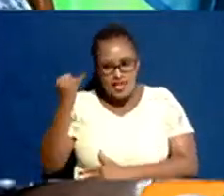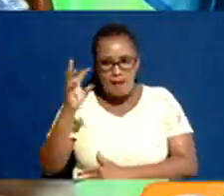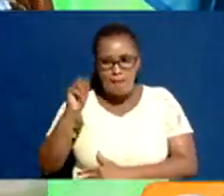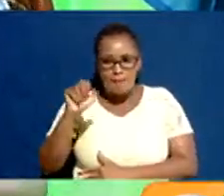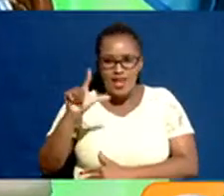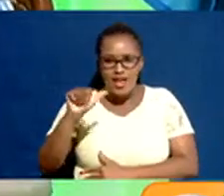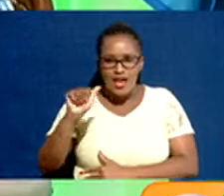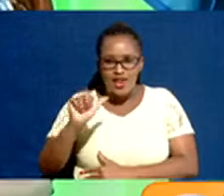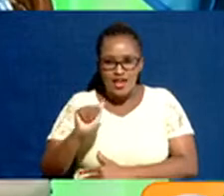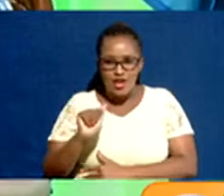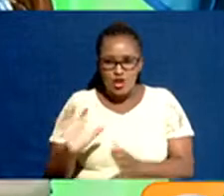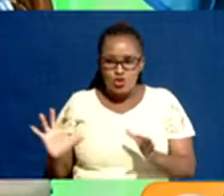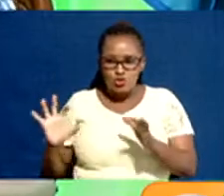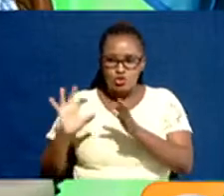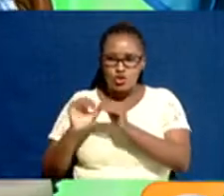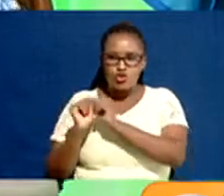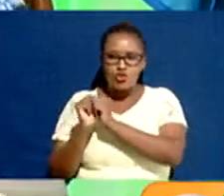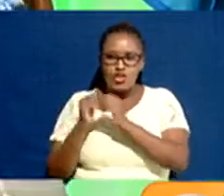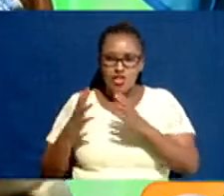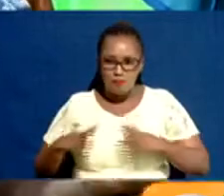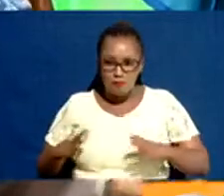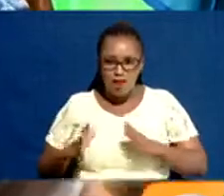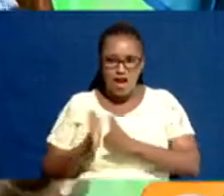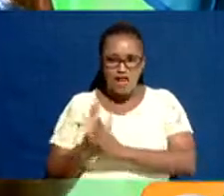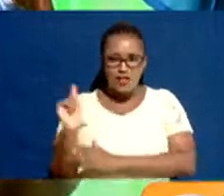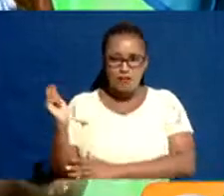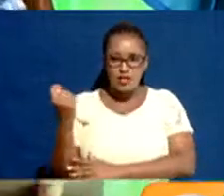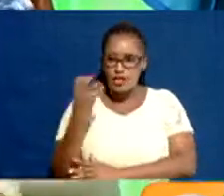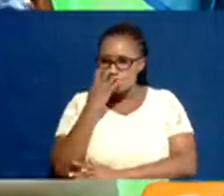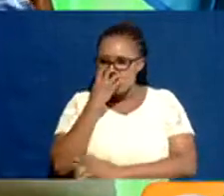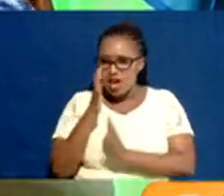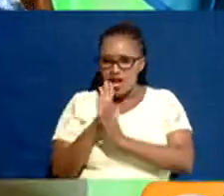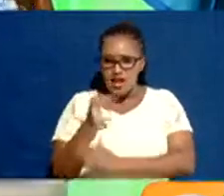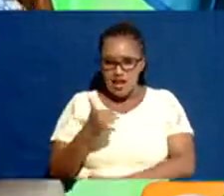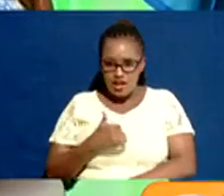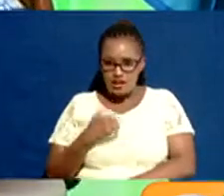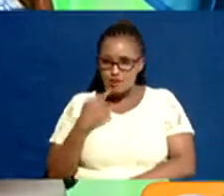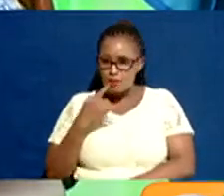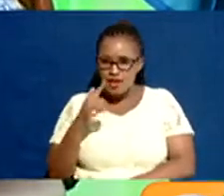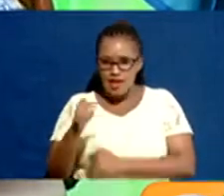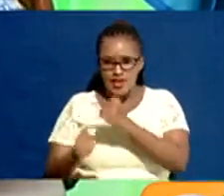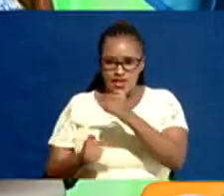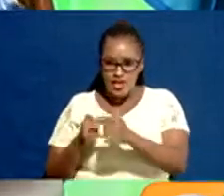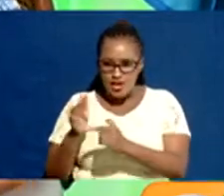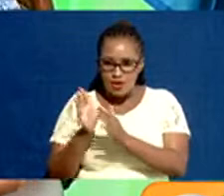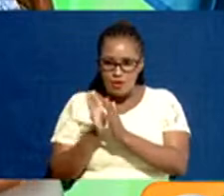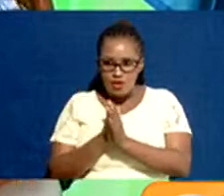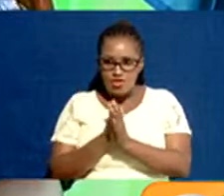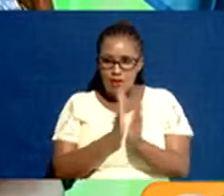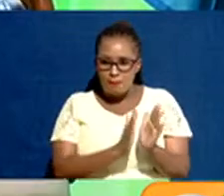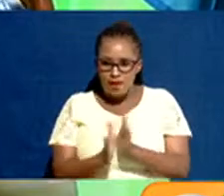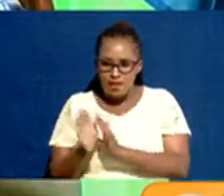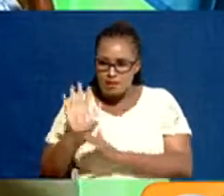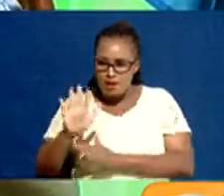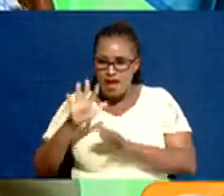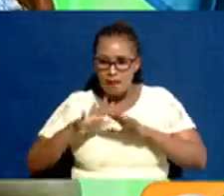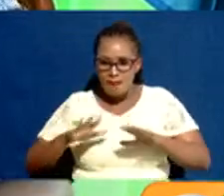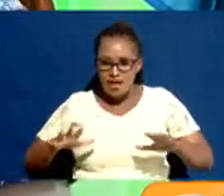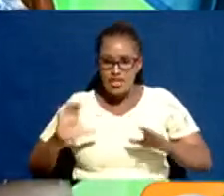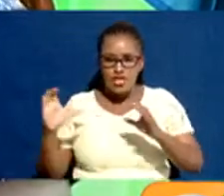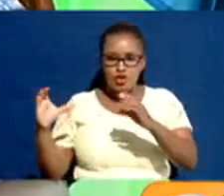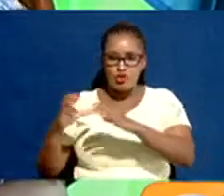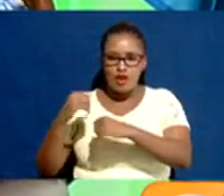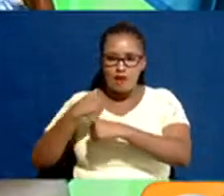bringing energy into the party. And the president and I have told him to proceed, to market the party, to make it